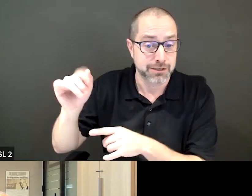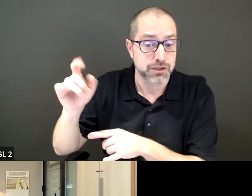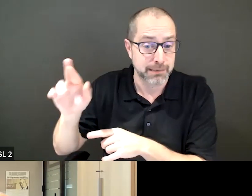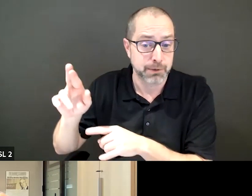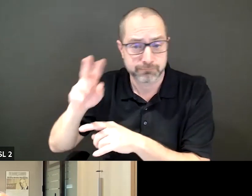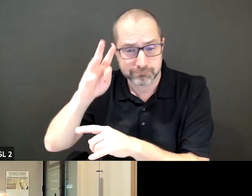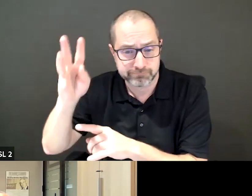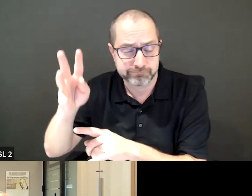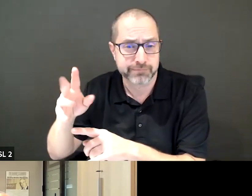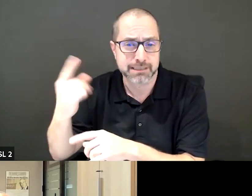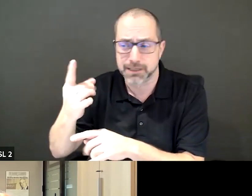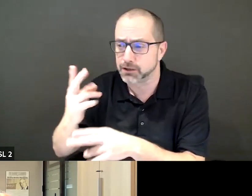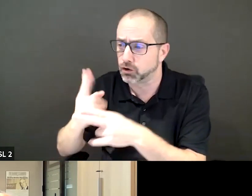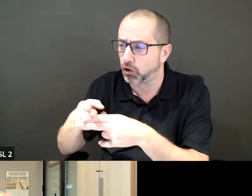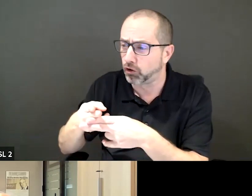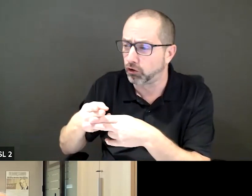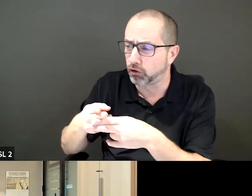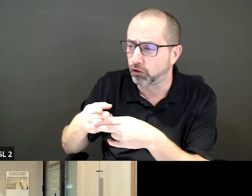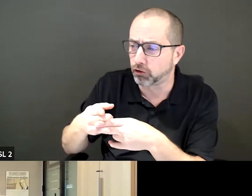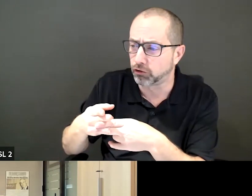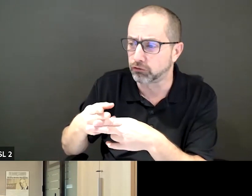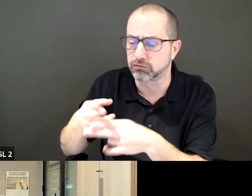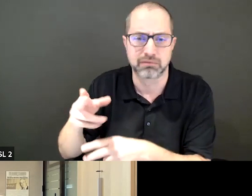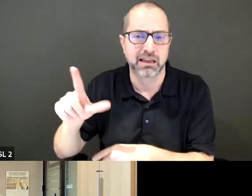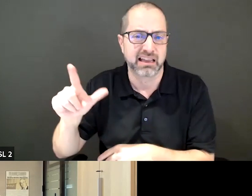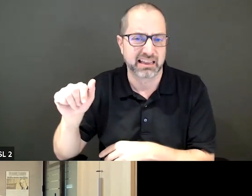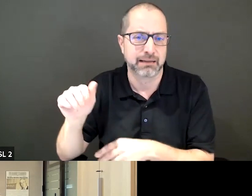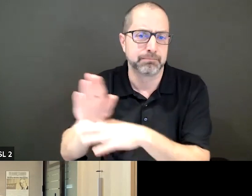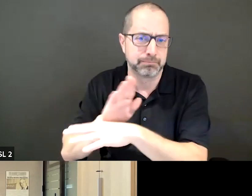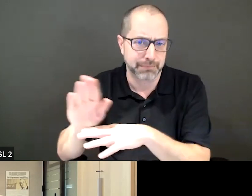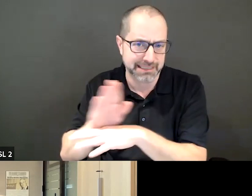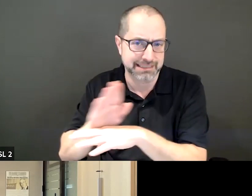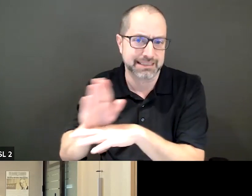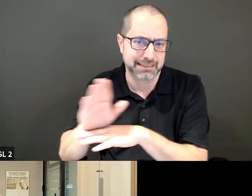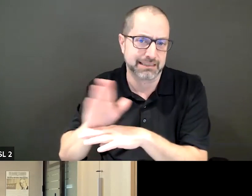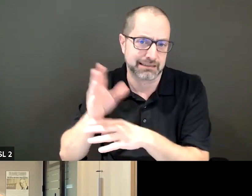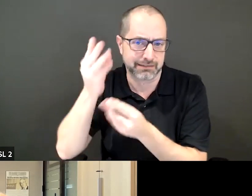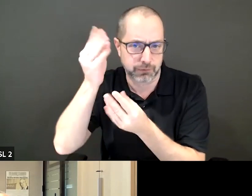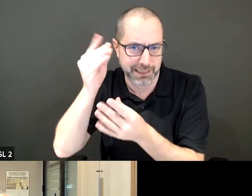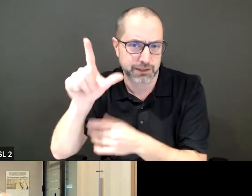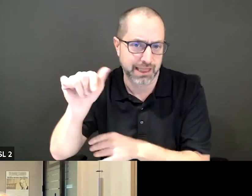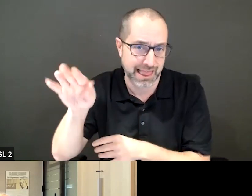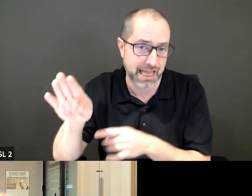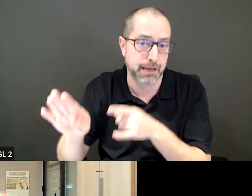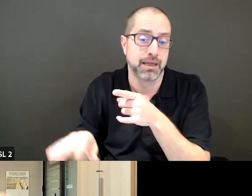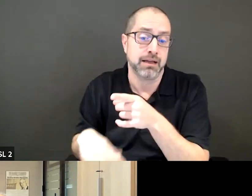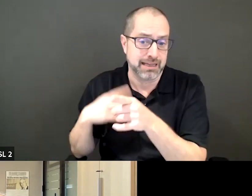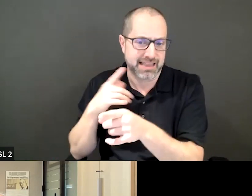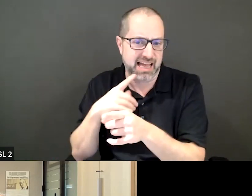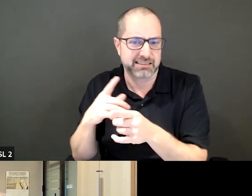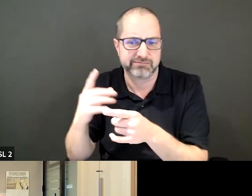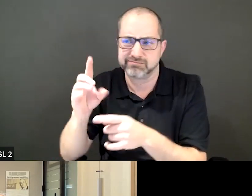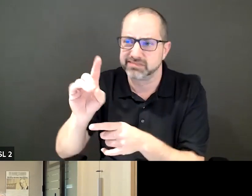Lab. And that's a partnership that we have with Stats Canada, and also where we purchase in data from